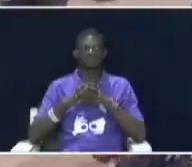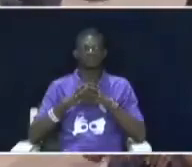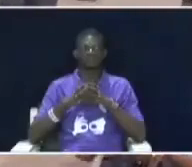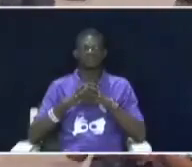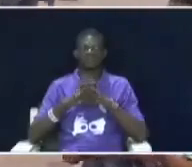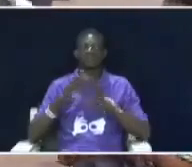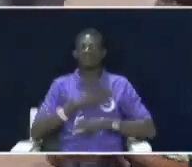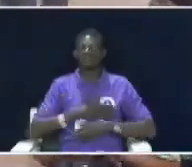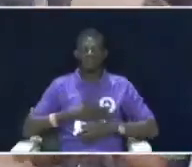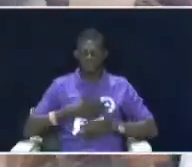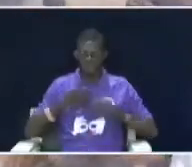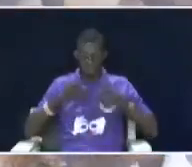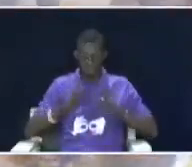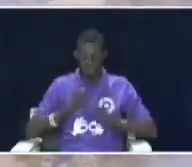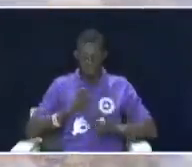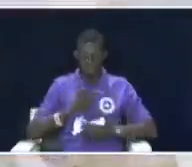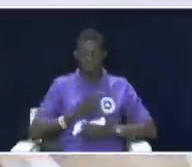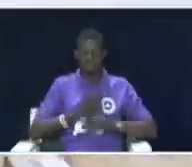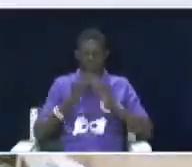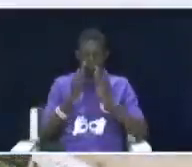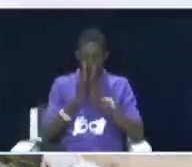Please let us pray.